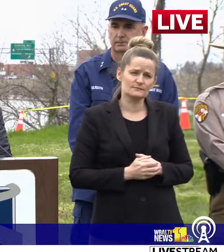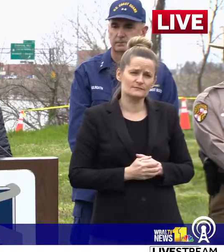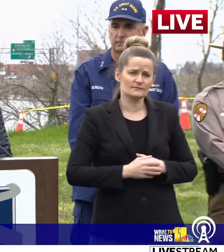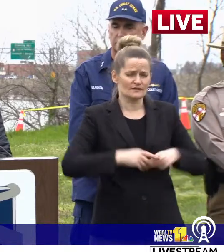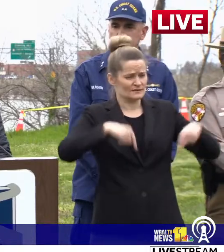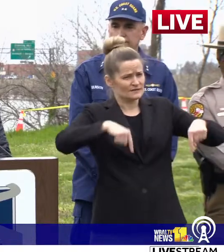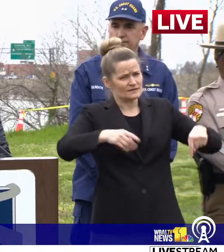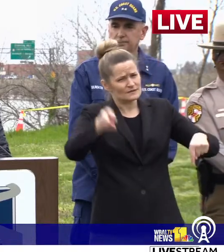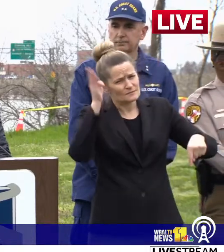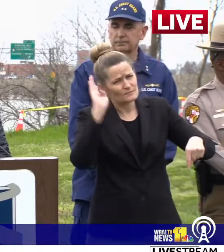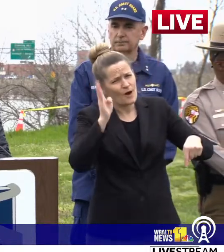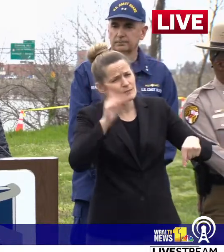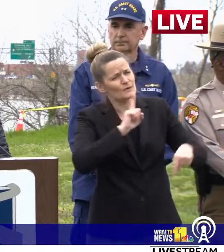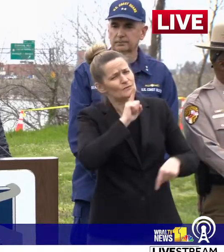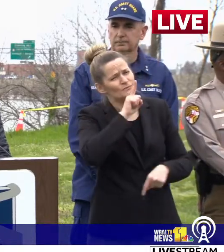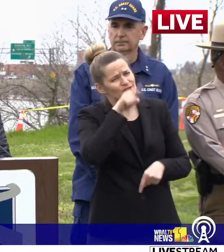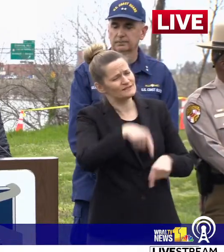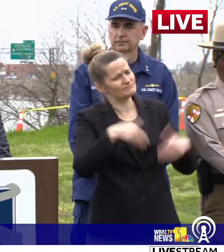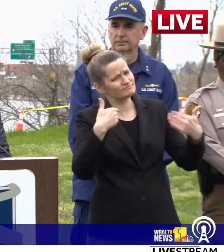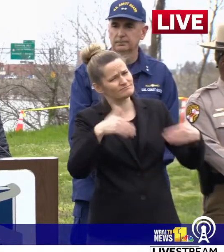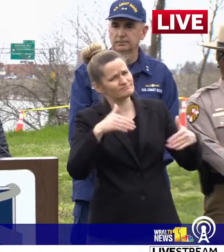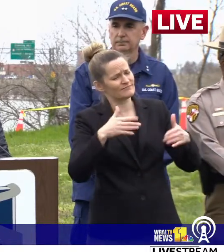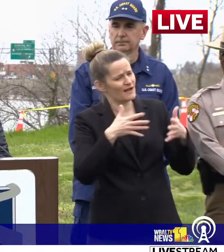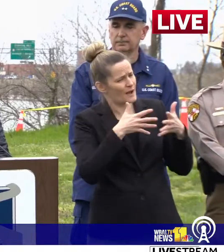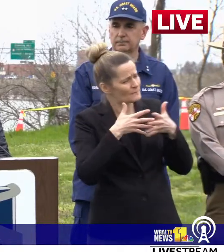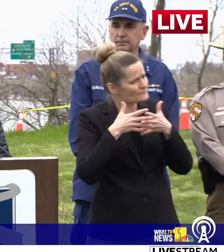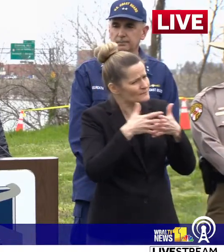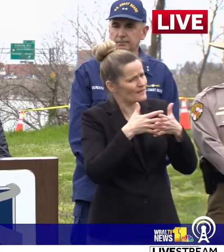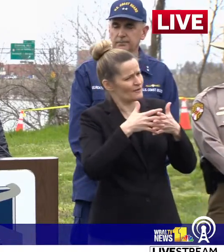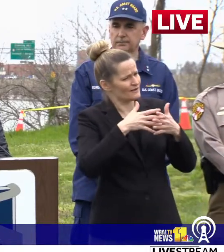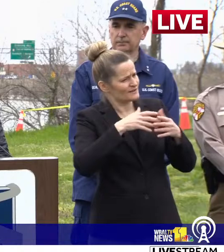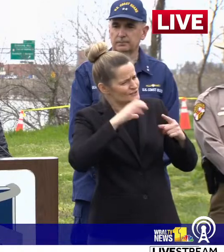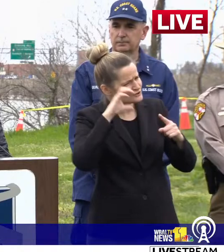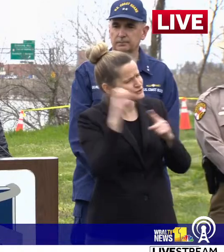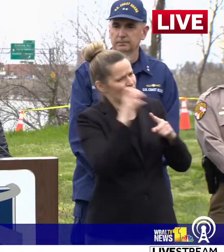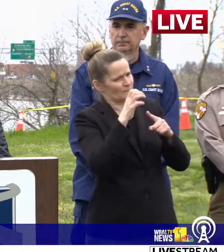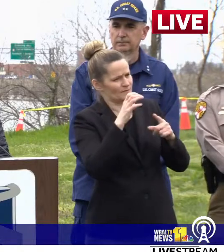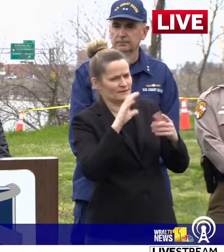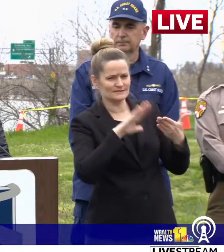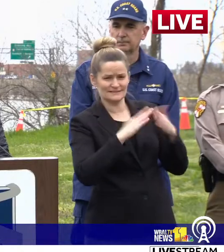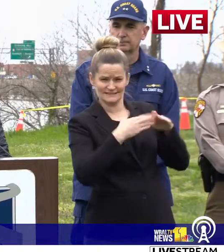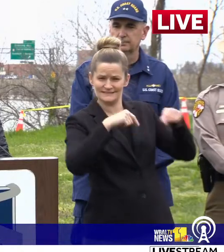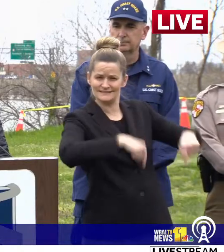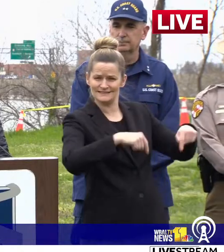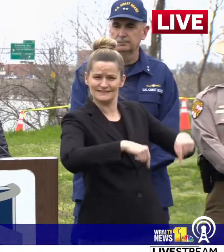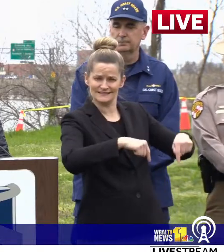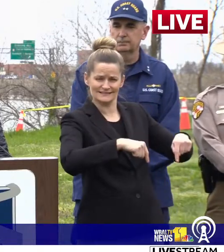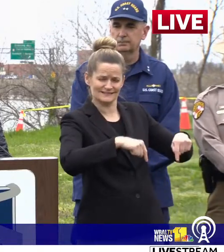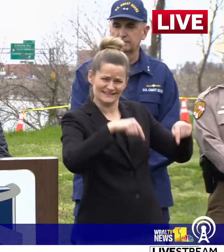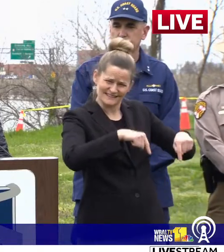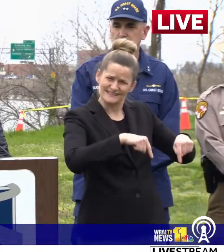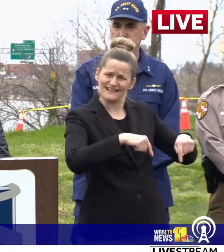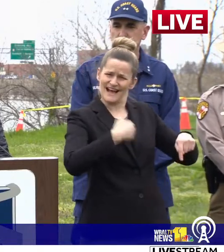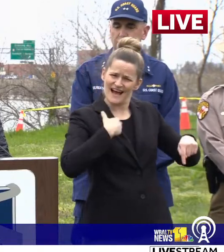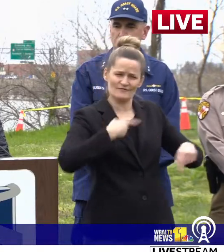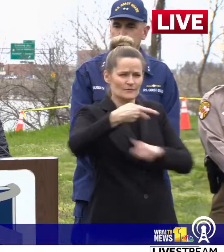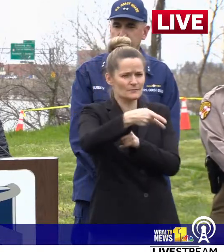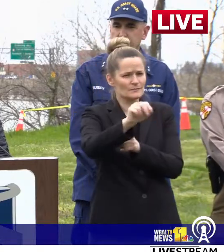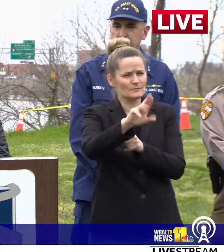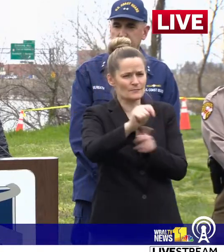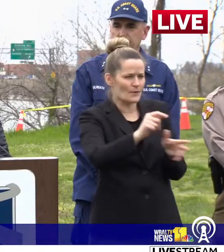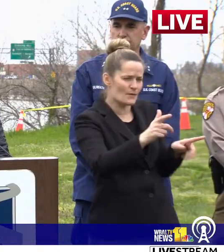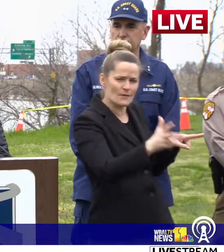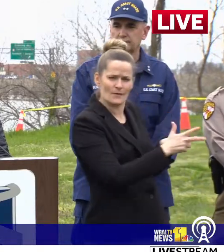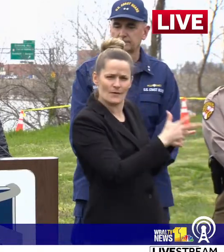city. This is a great American port. And I really hope that our colleagues in the Senate and House will come together as